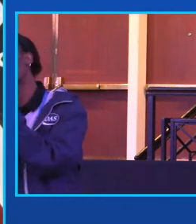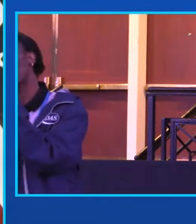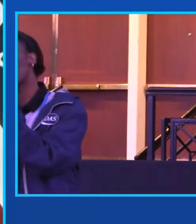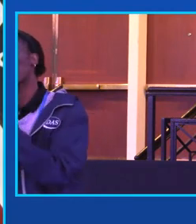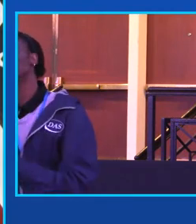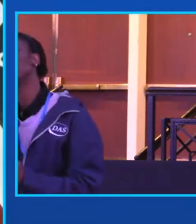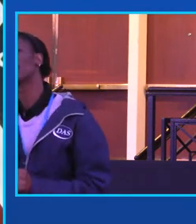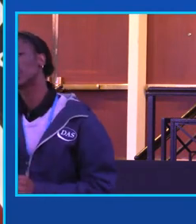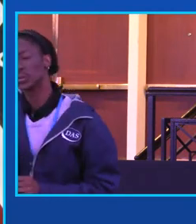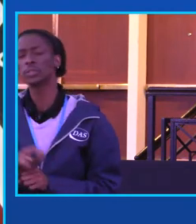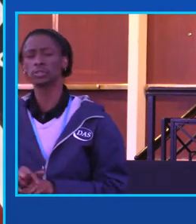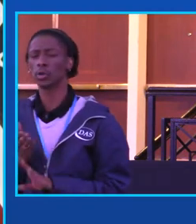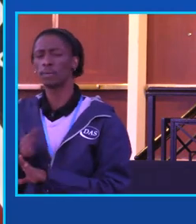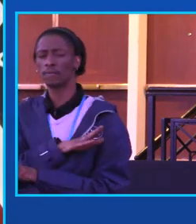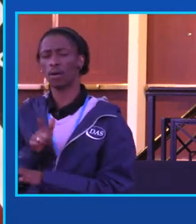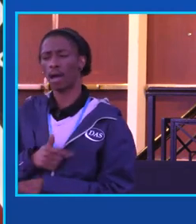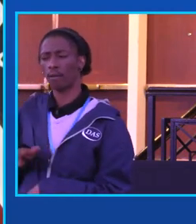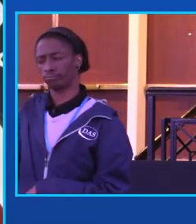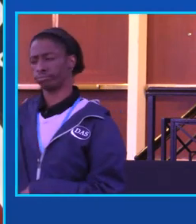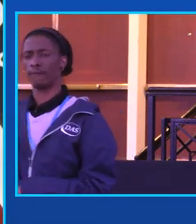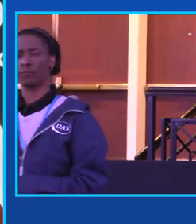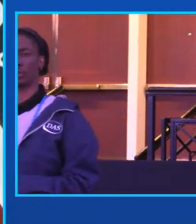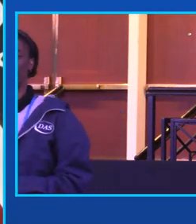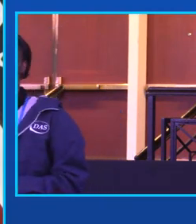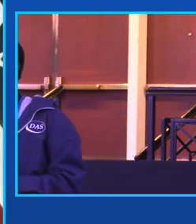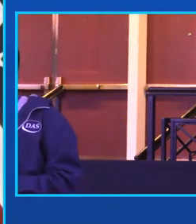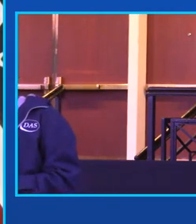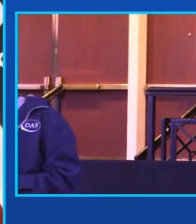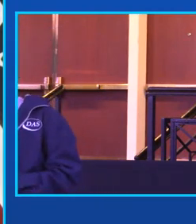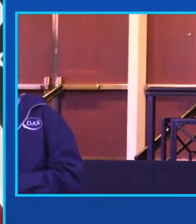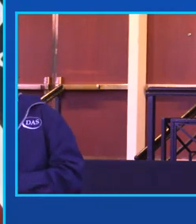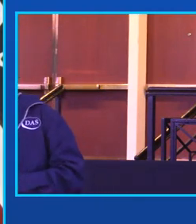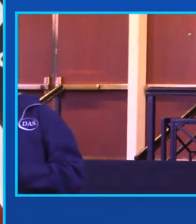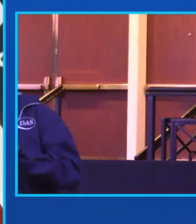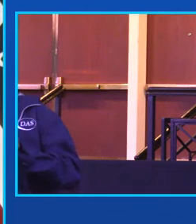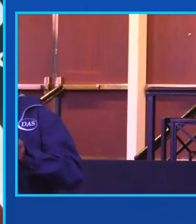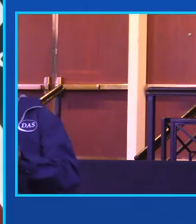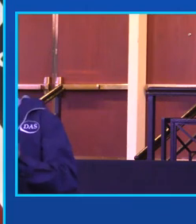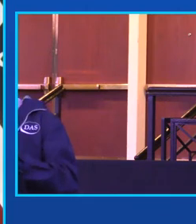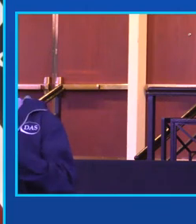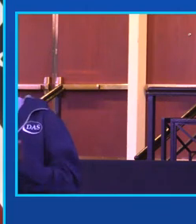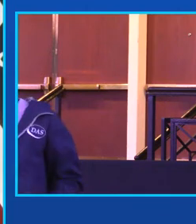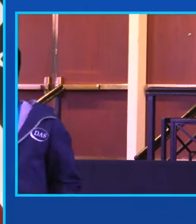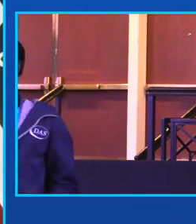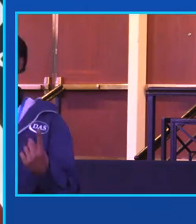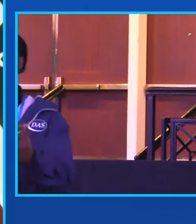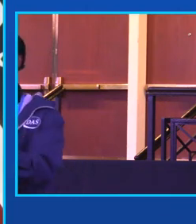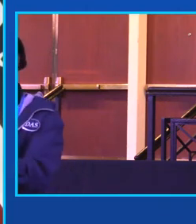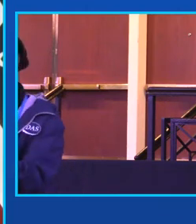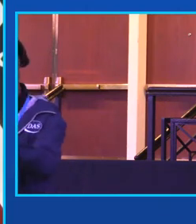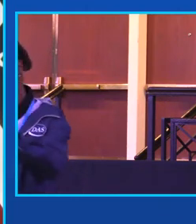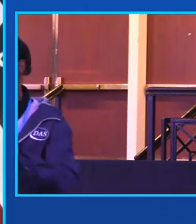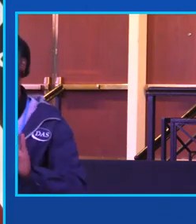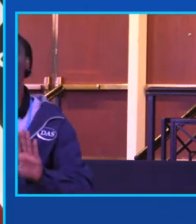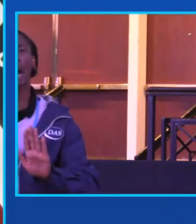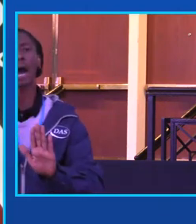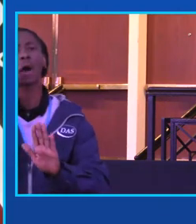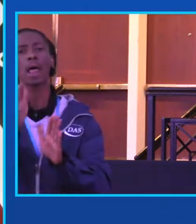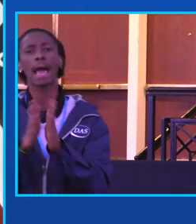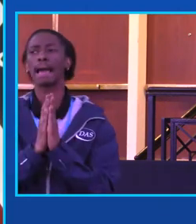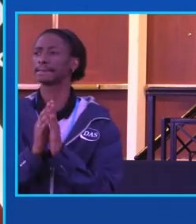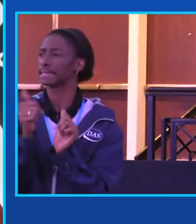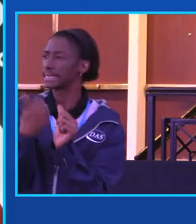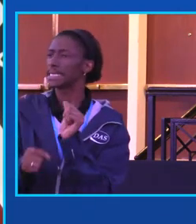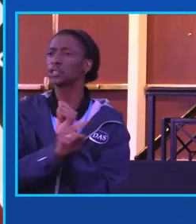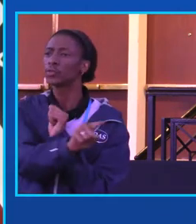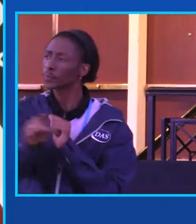this over to Virginia to give the report on how we're spending money, I just want to ask each